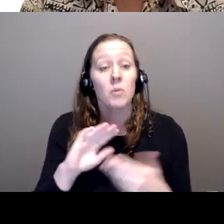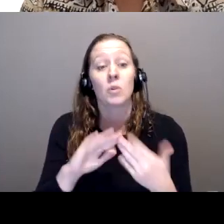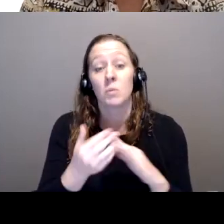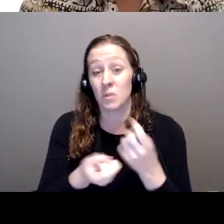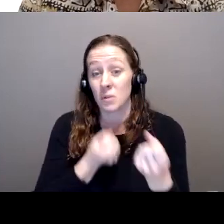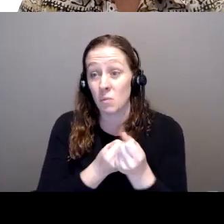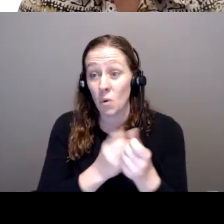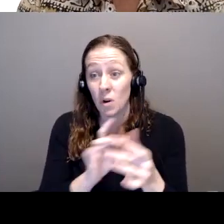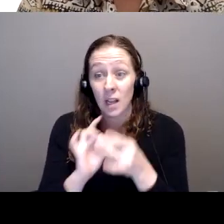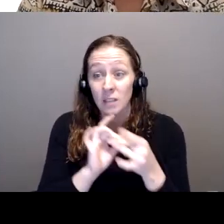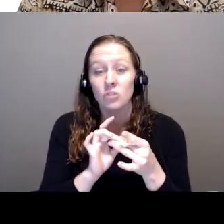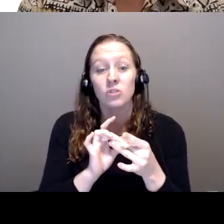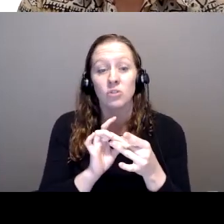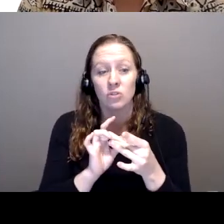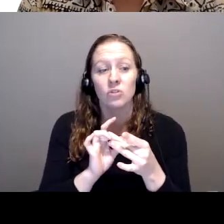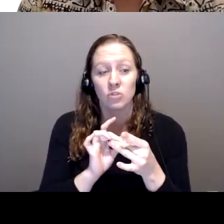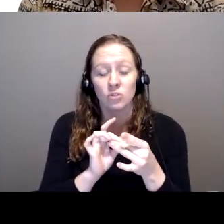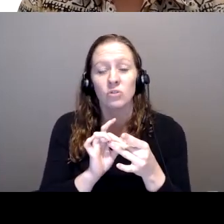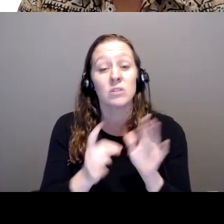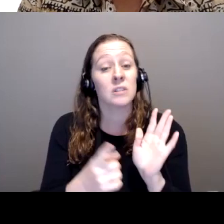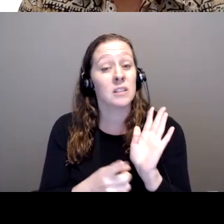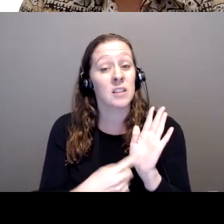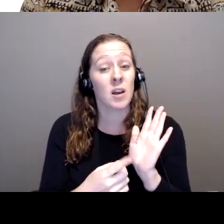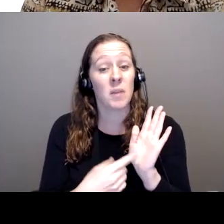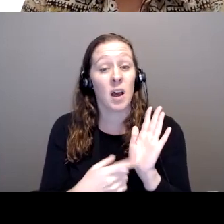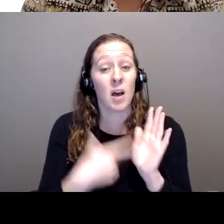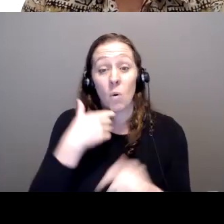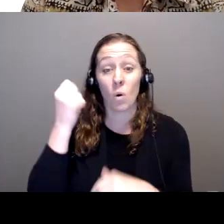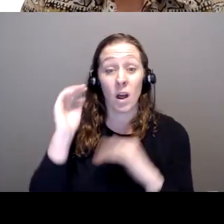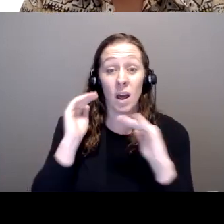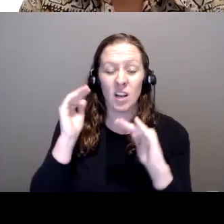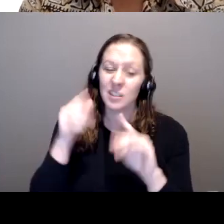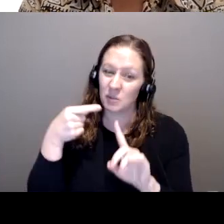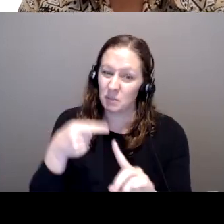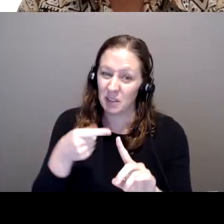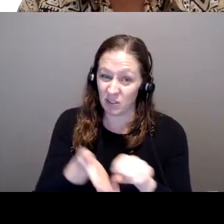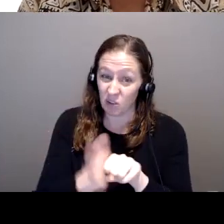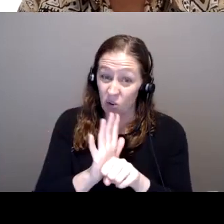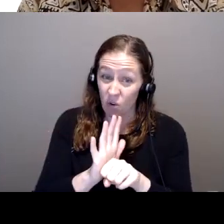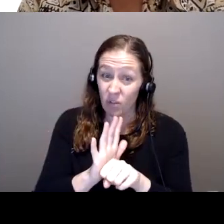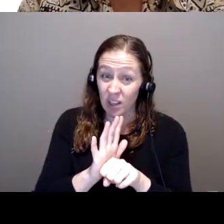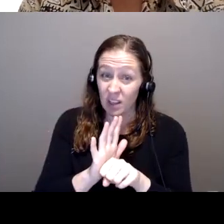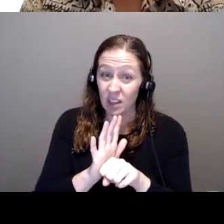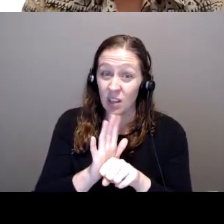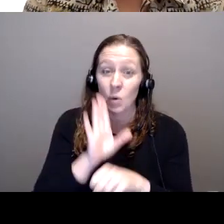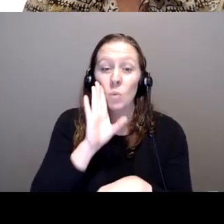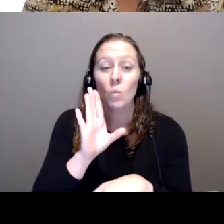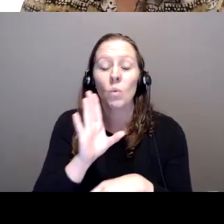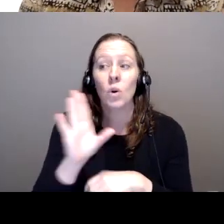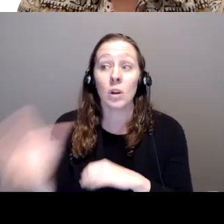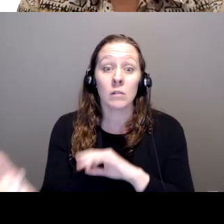Connections. Sometimes when the older adults, especially during COVID time, would come into one of our